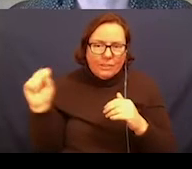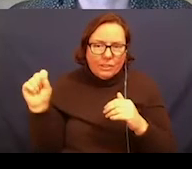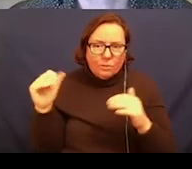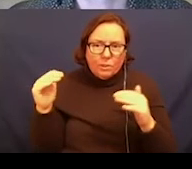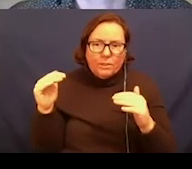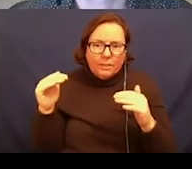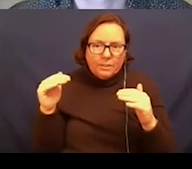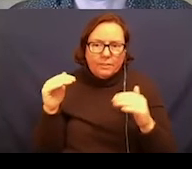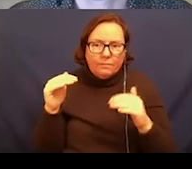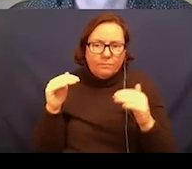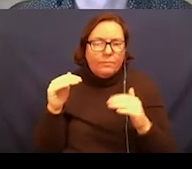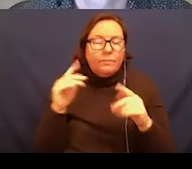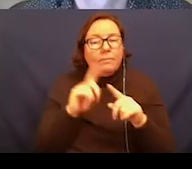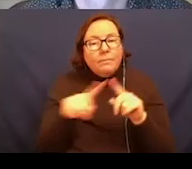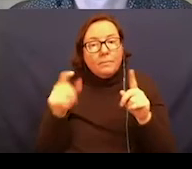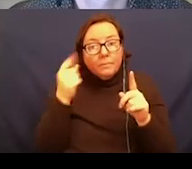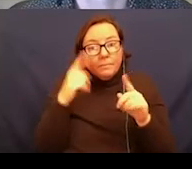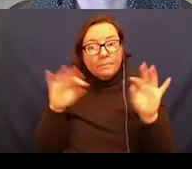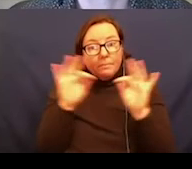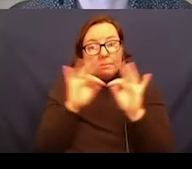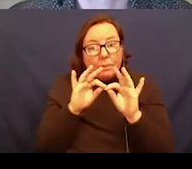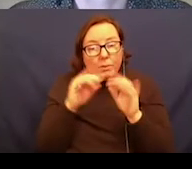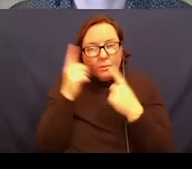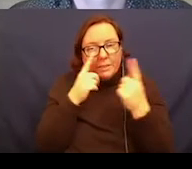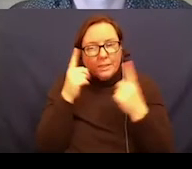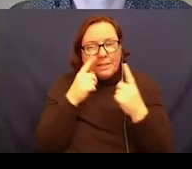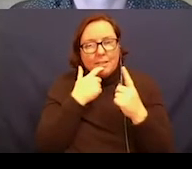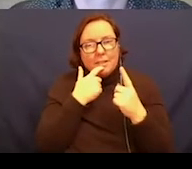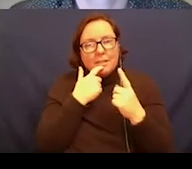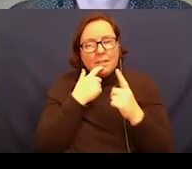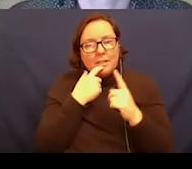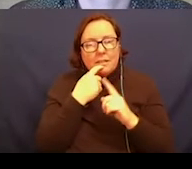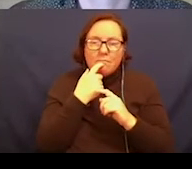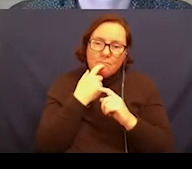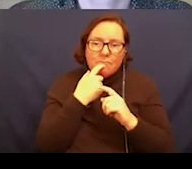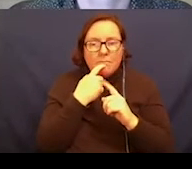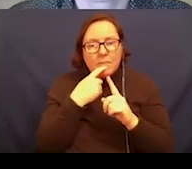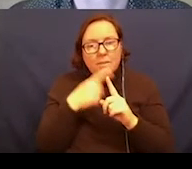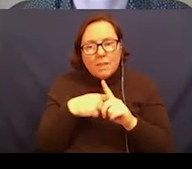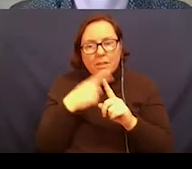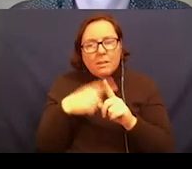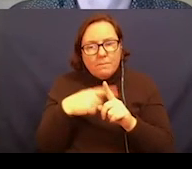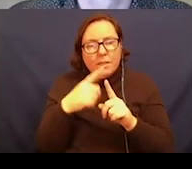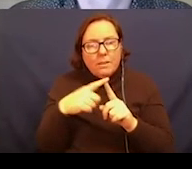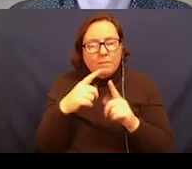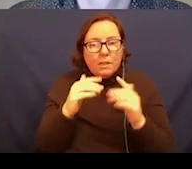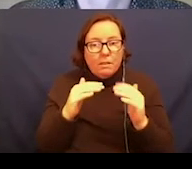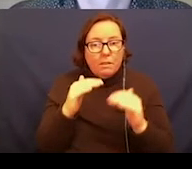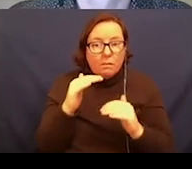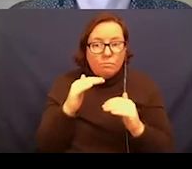The important thing to consider is whether you're saving money over a long time horizon.